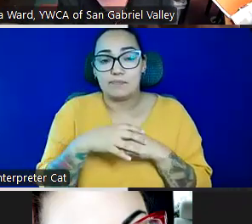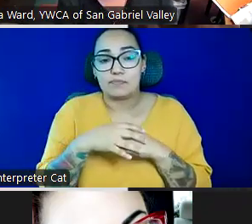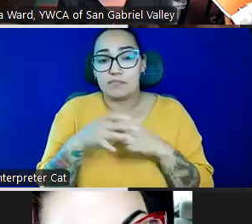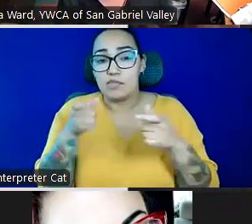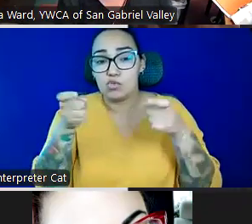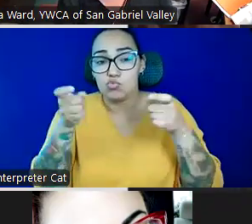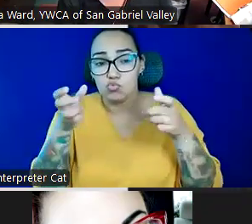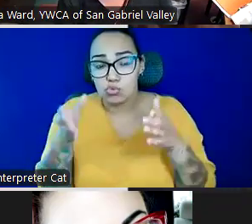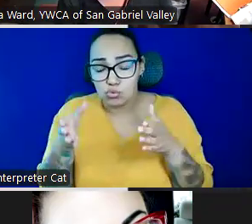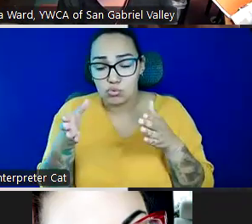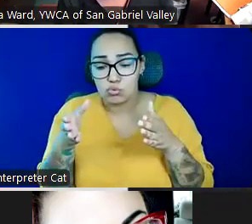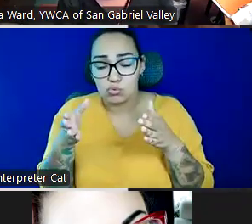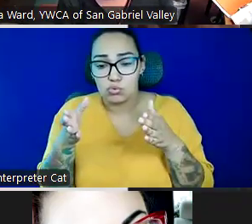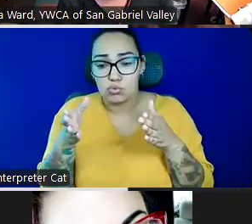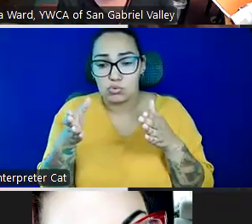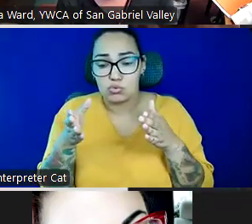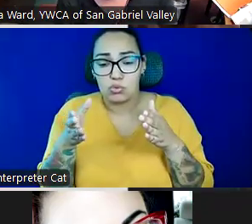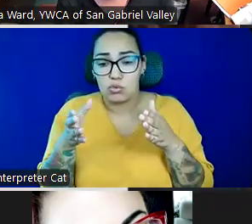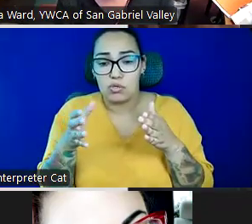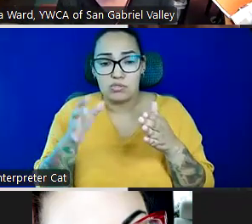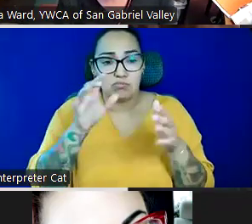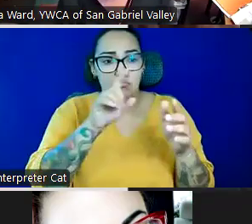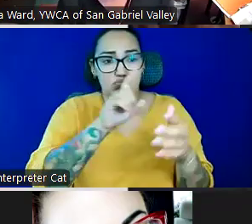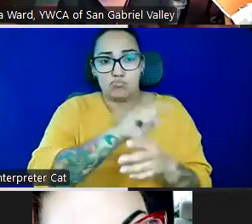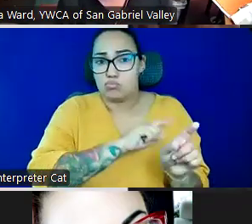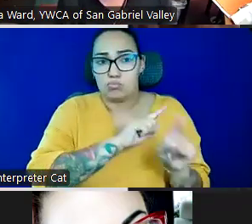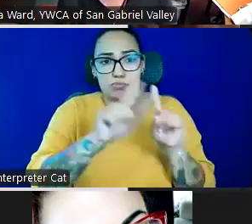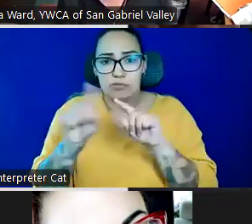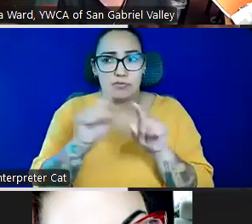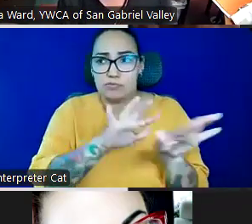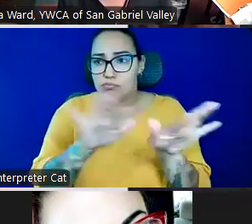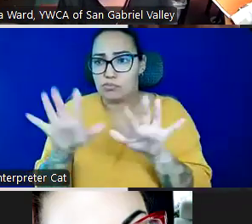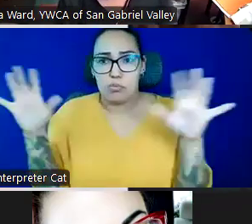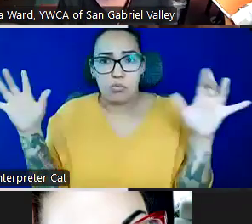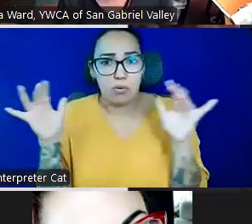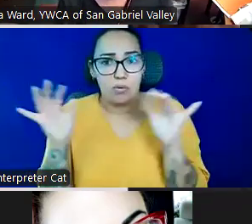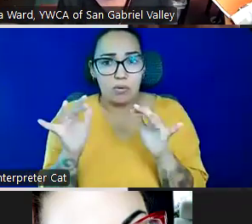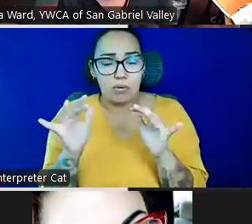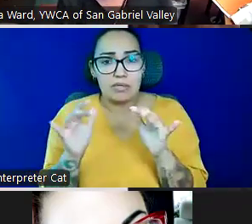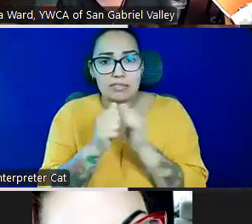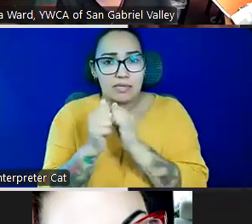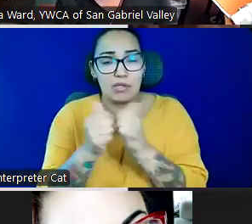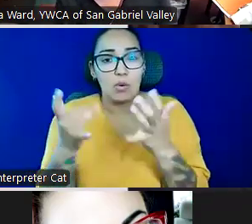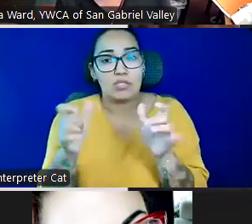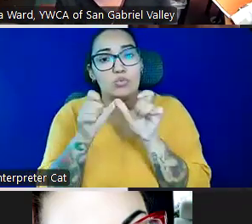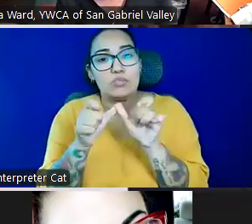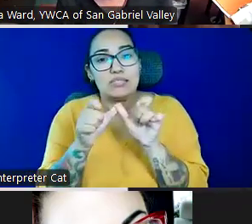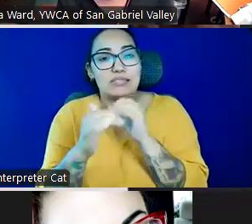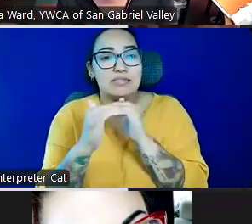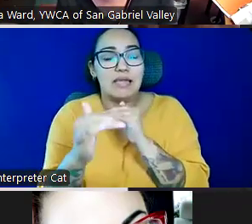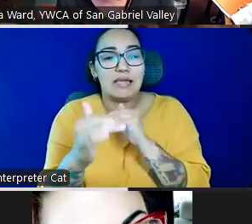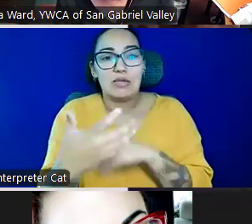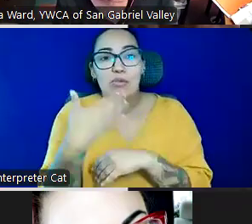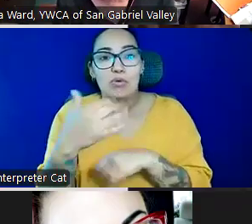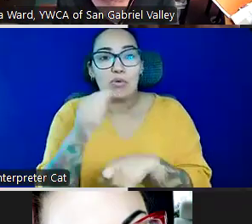directors all got together and we wanted to see if we could sustain some of the good work that we